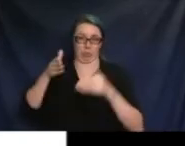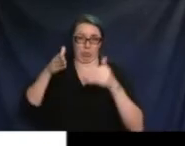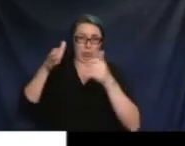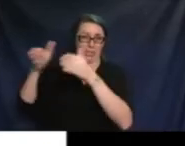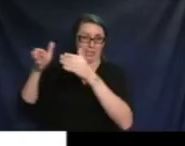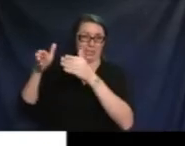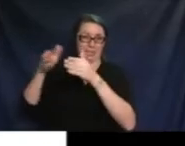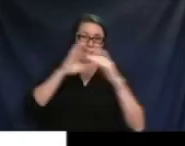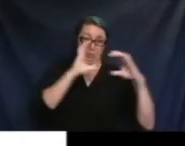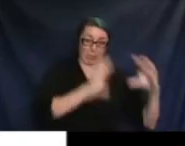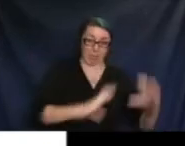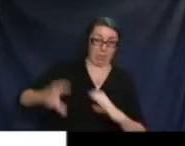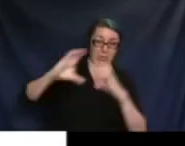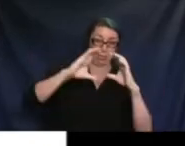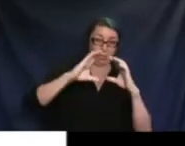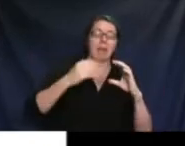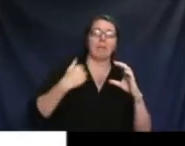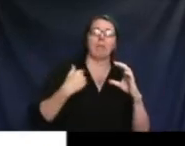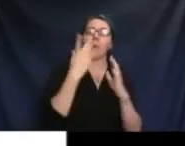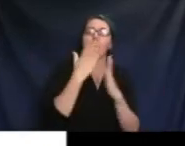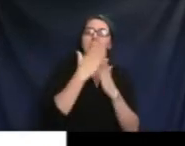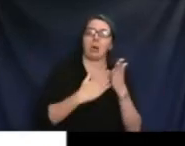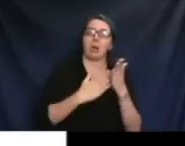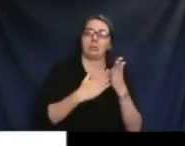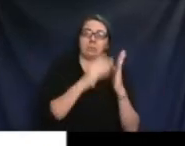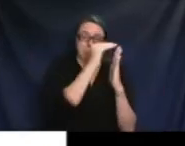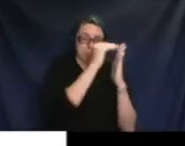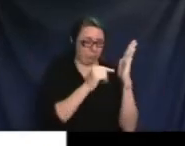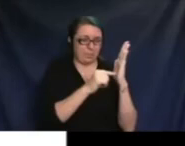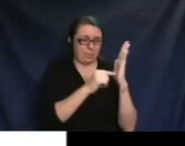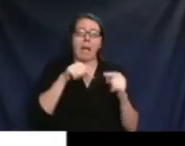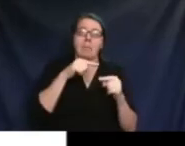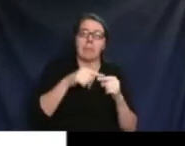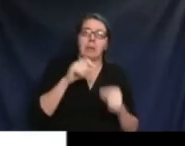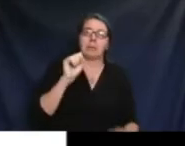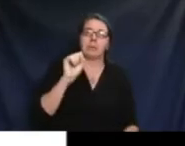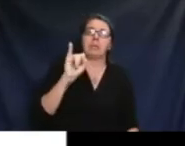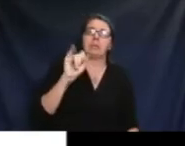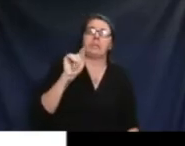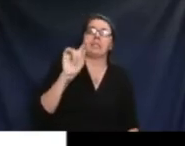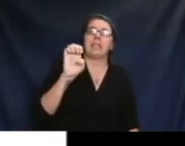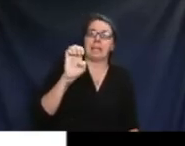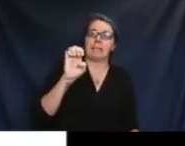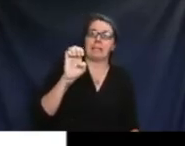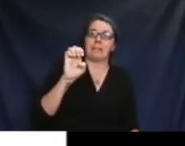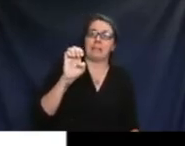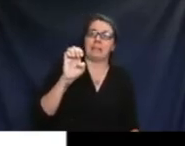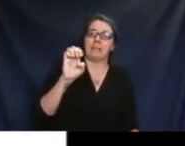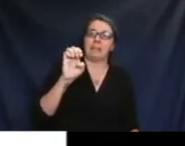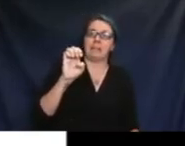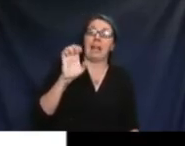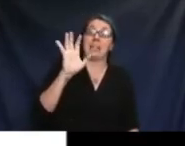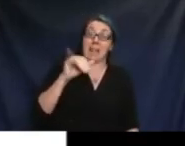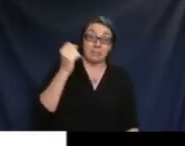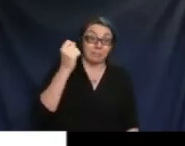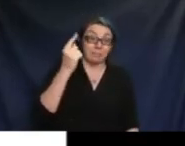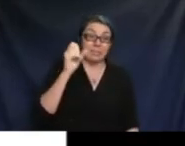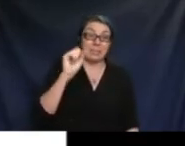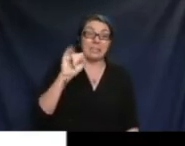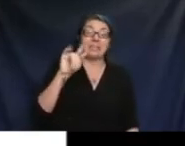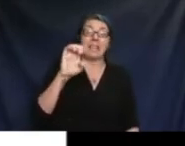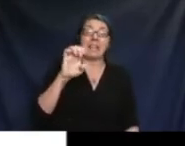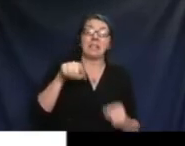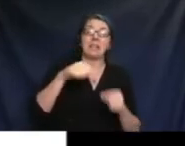about site, and it is much more about place than it is about space. So it's really important in the